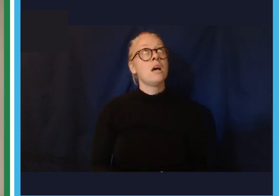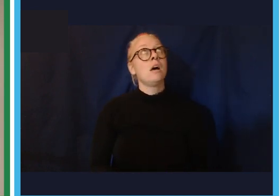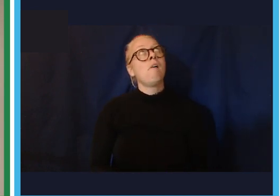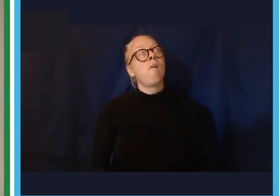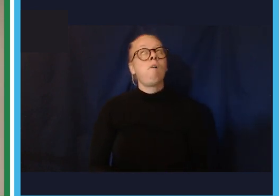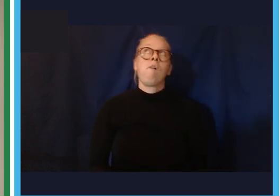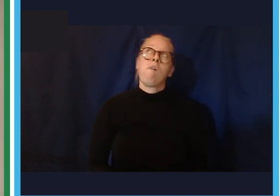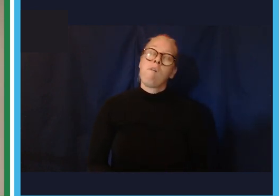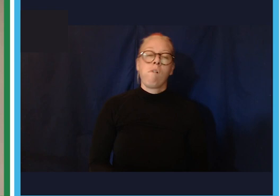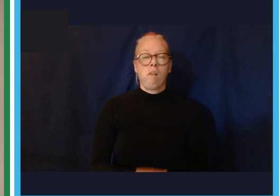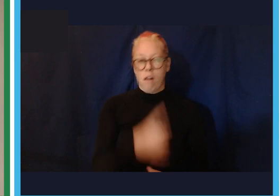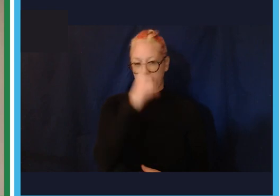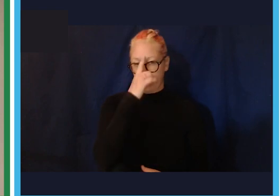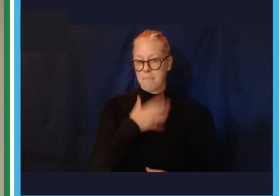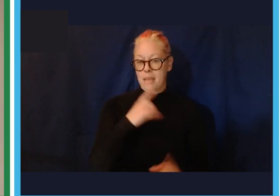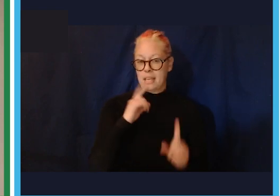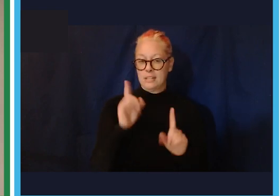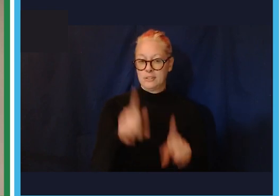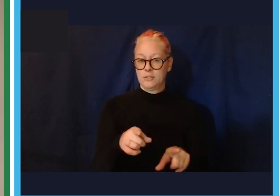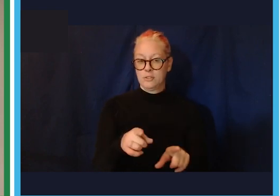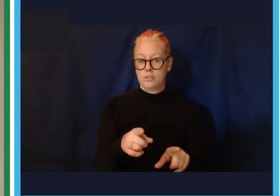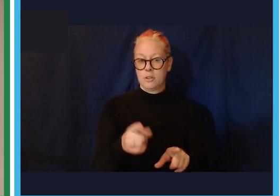hiring and who your staff is,